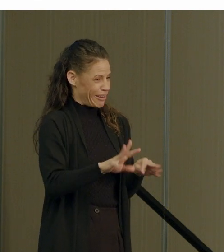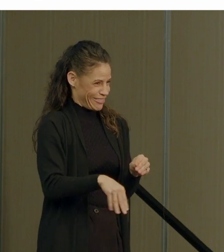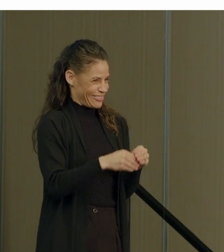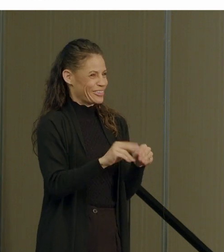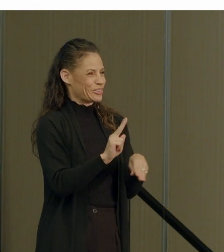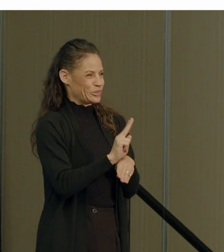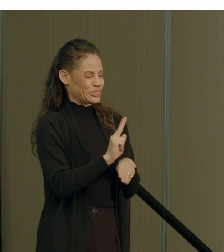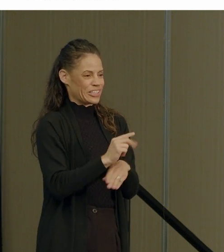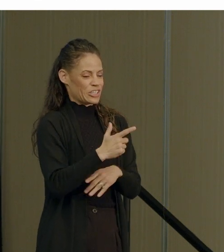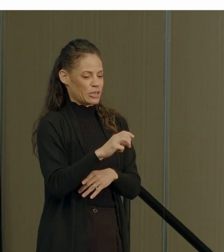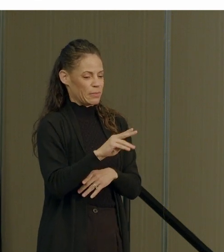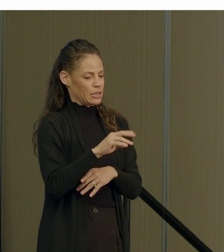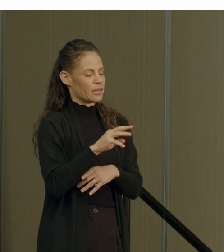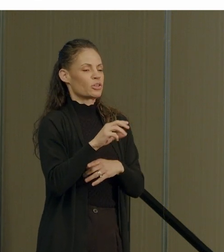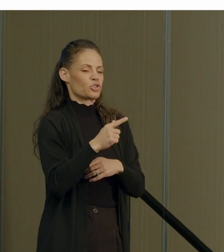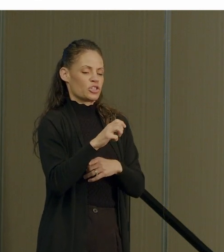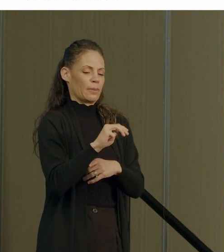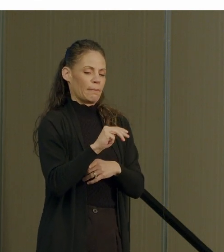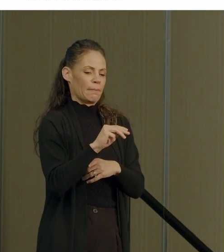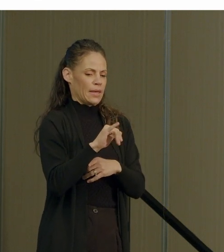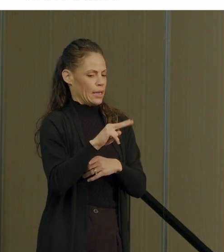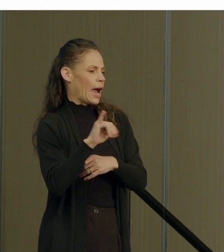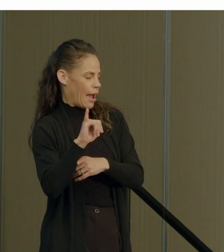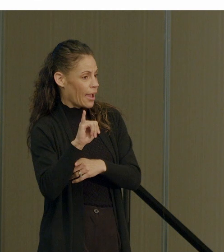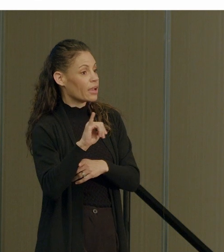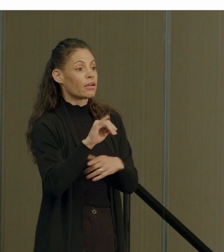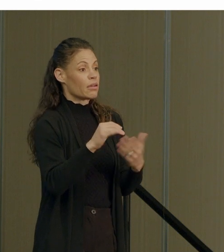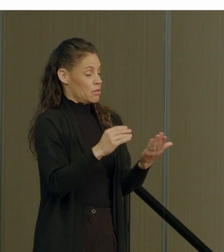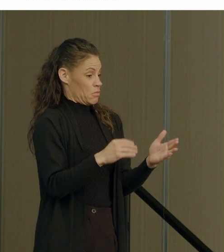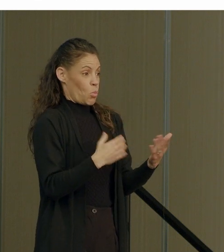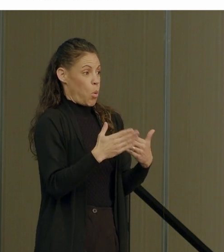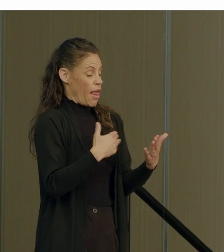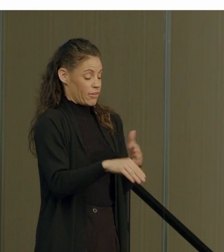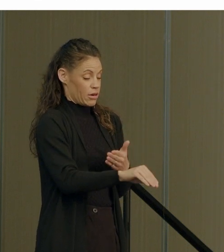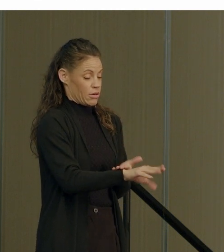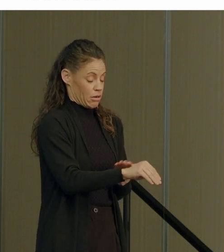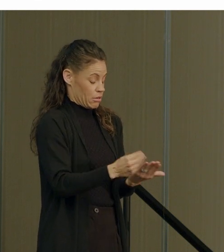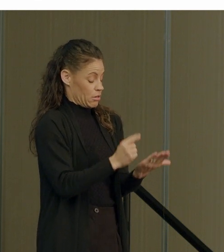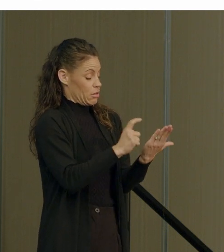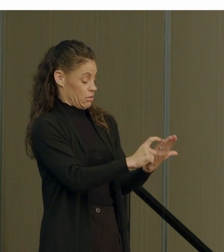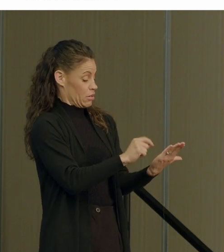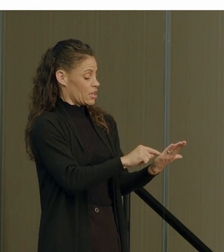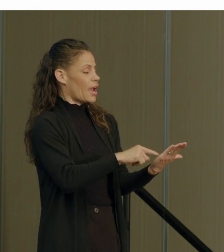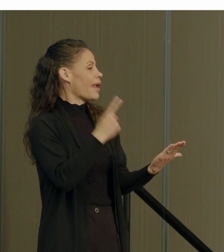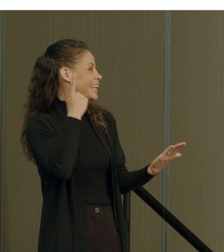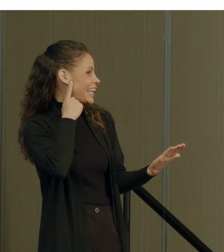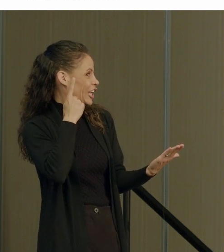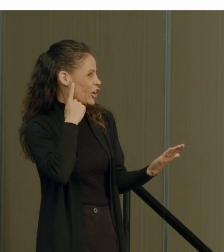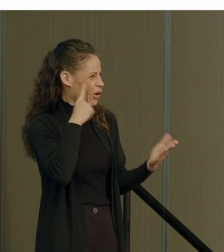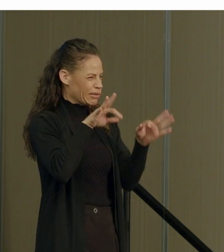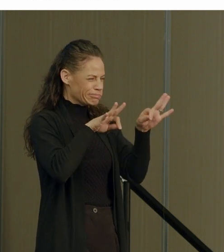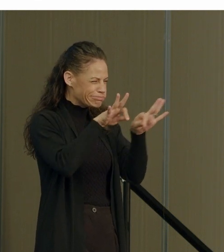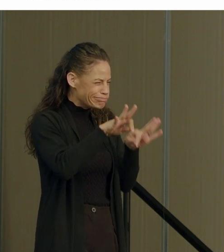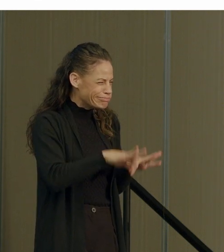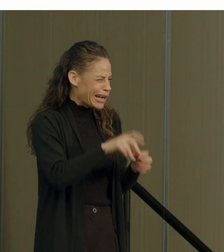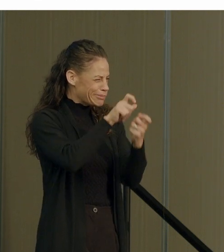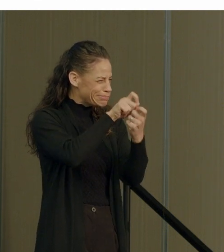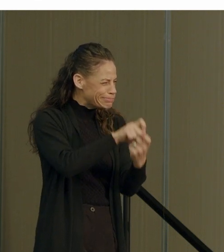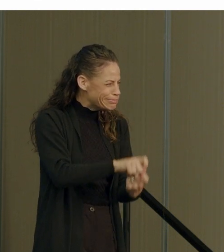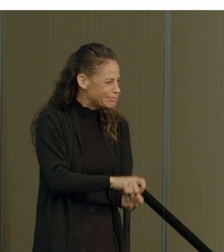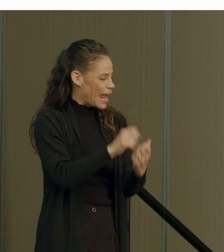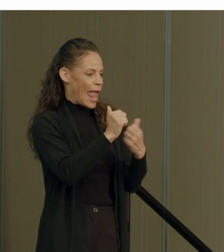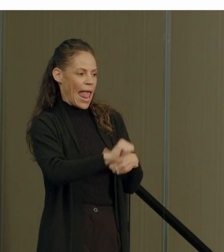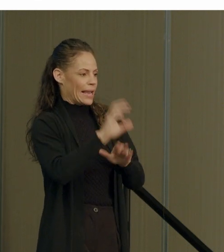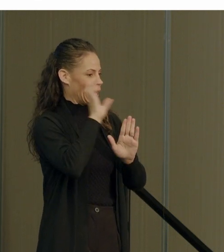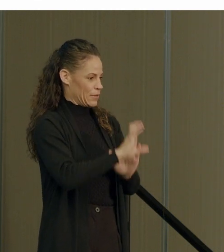you can get very detailed descriptions of any image on your screen. And you can also get automatic descriptions on